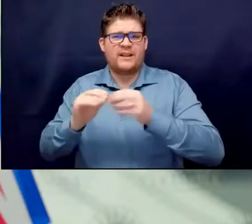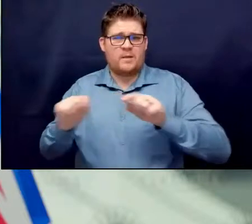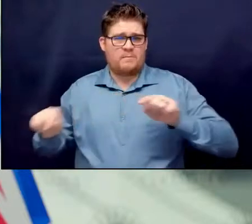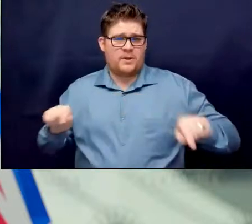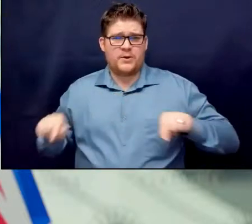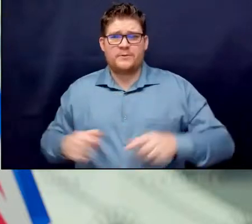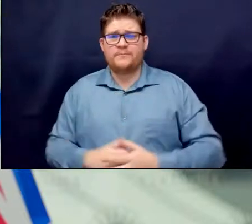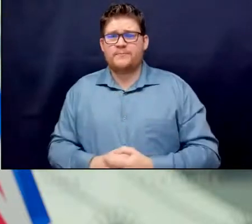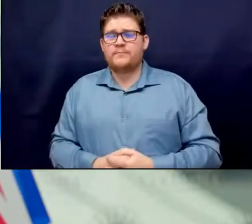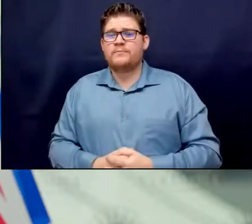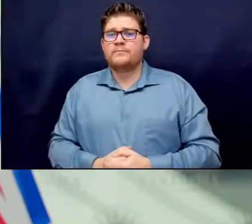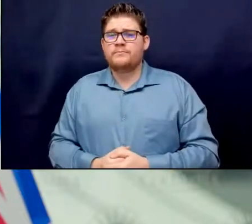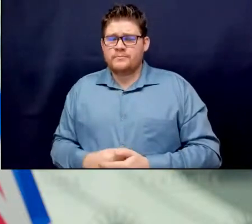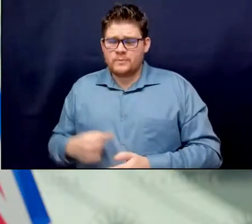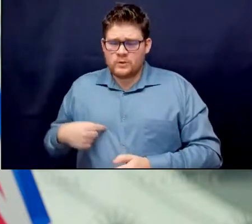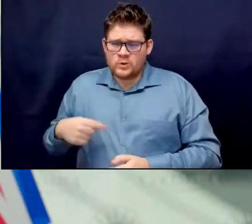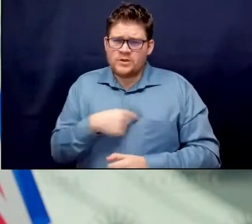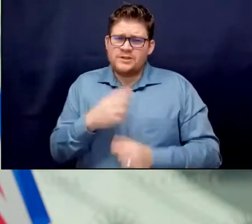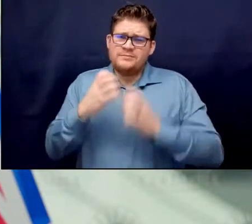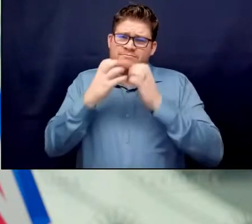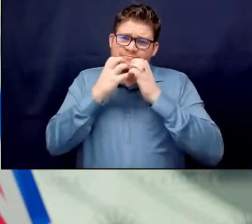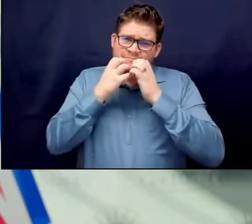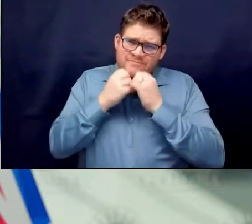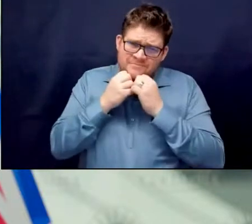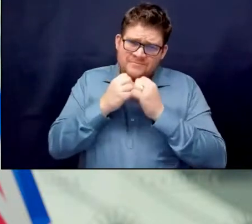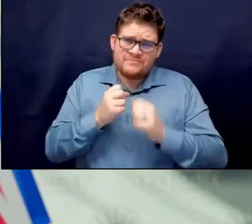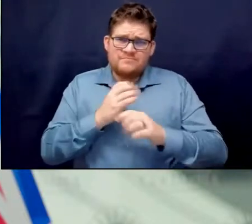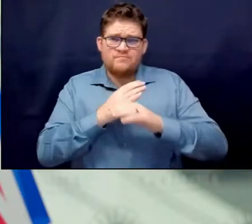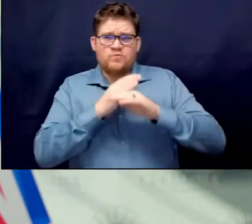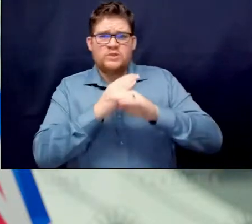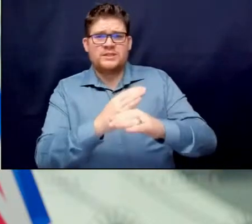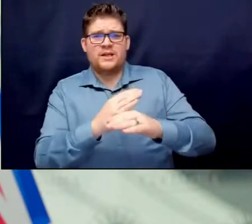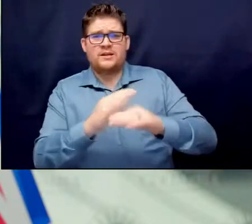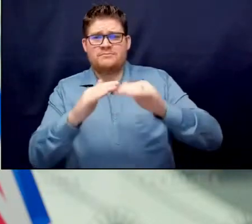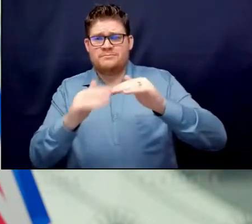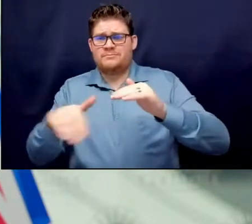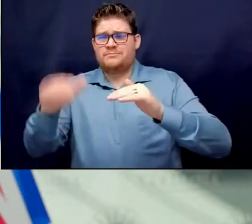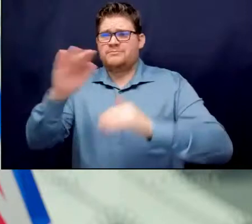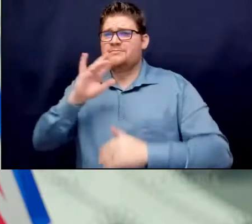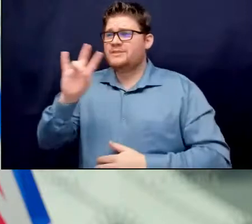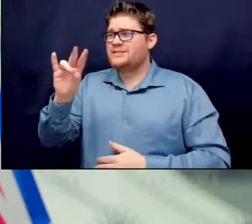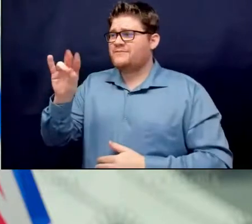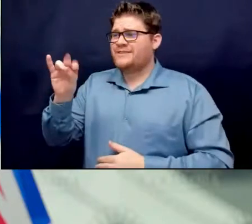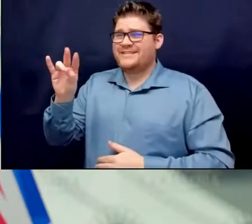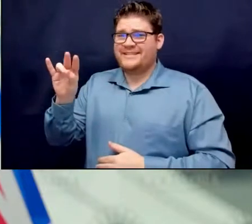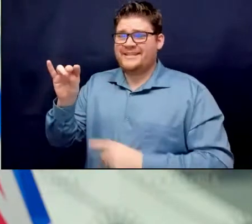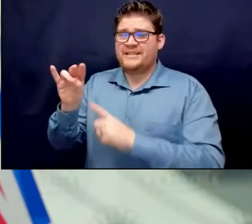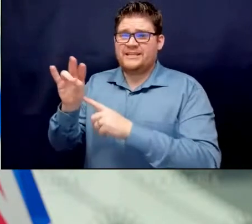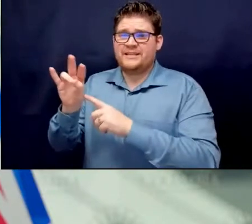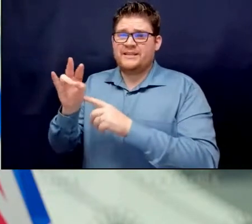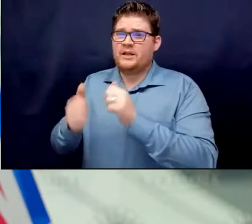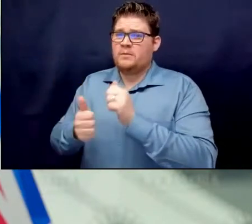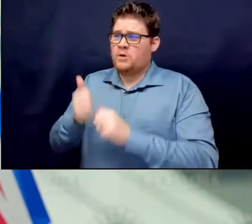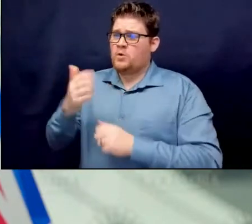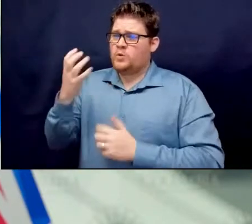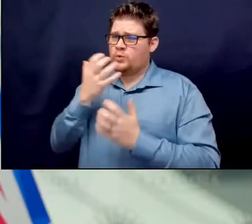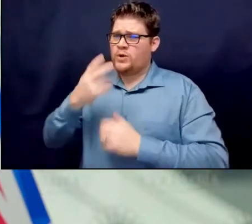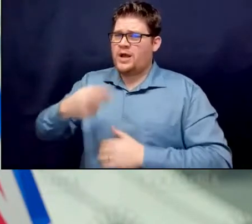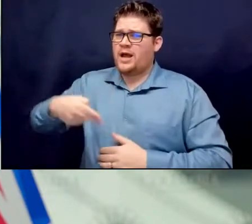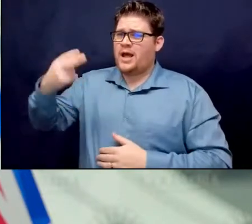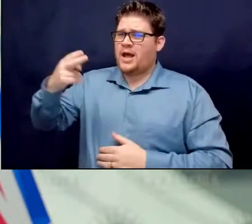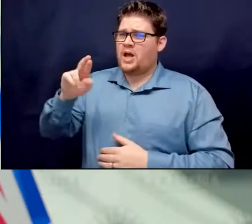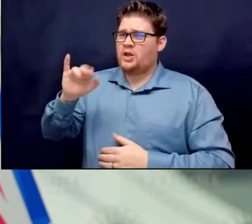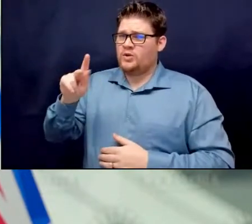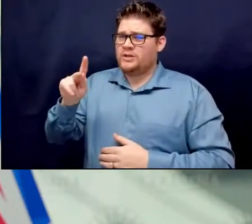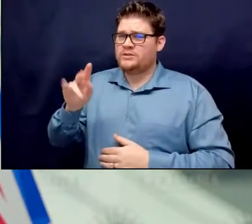to an early invitation to get their booster doses. But in particular, those over 70, right now,